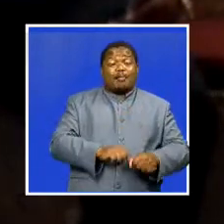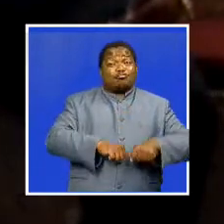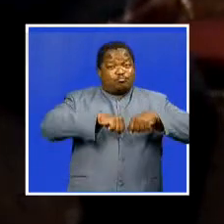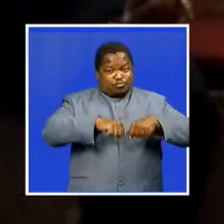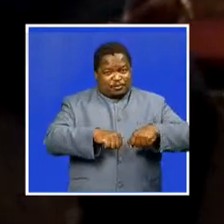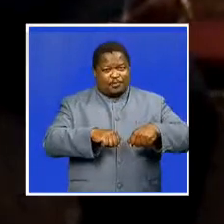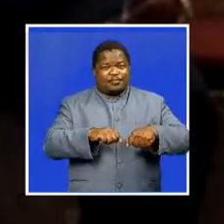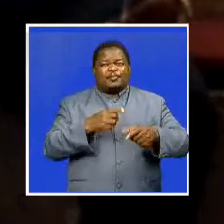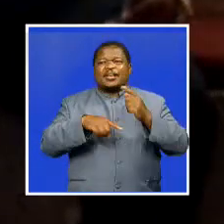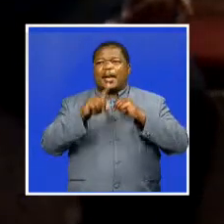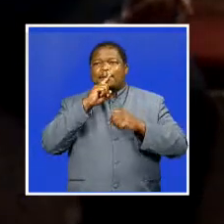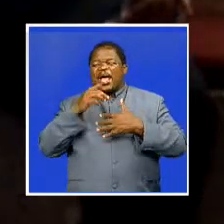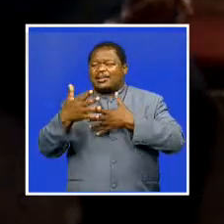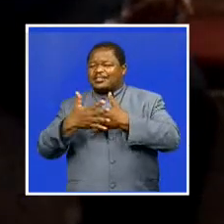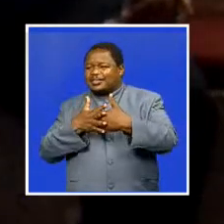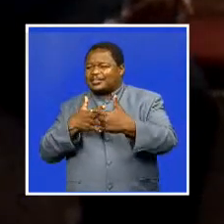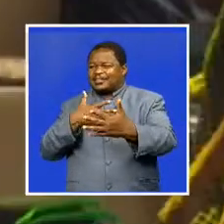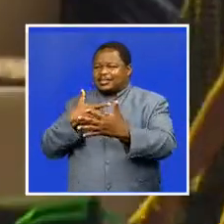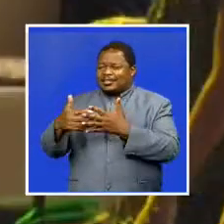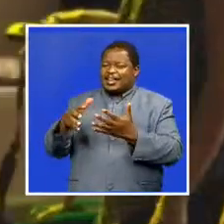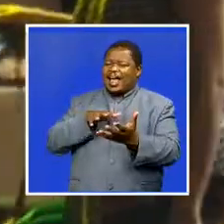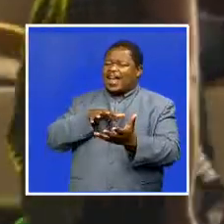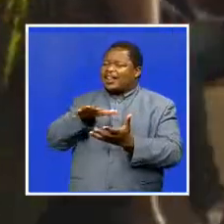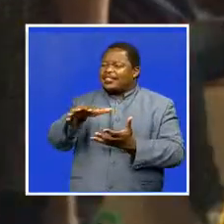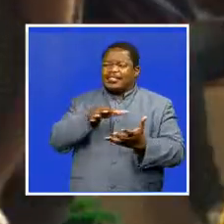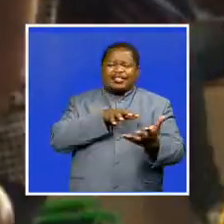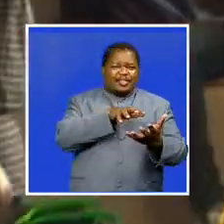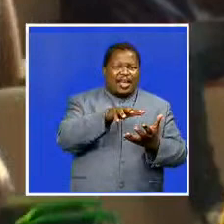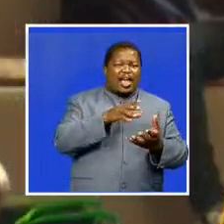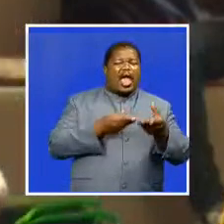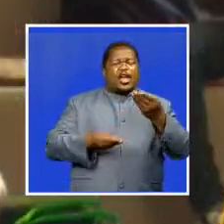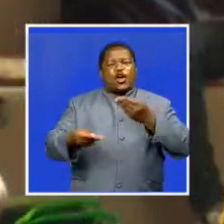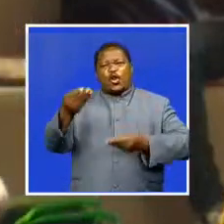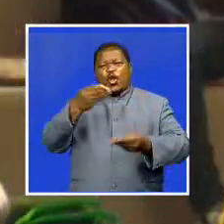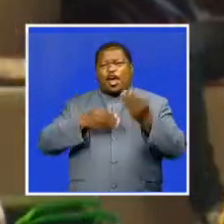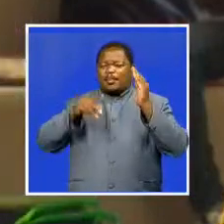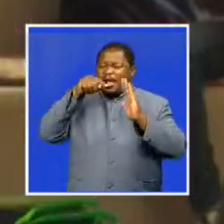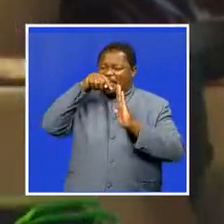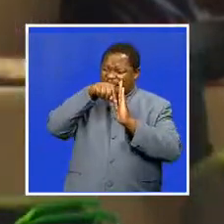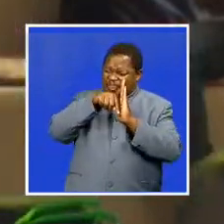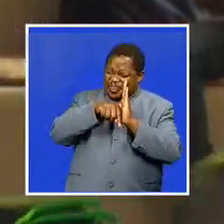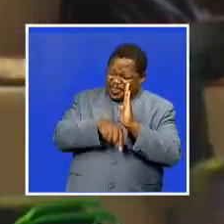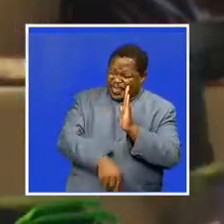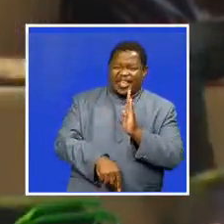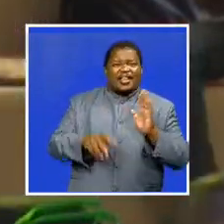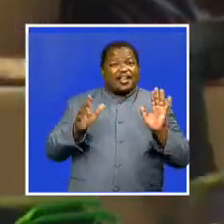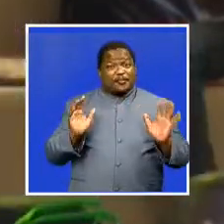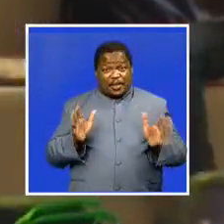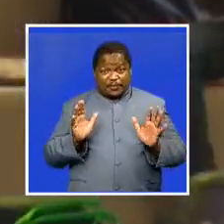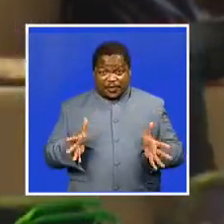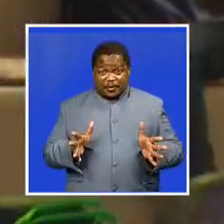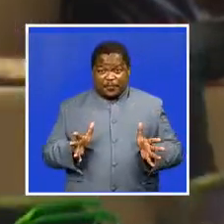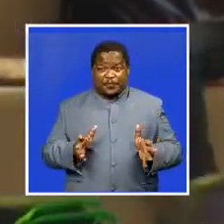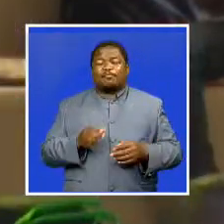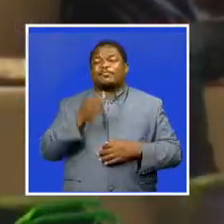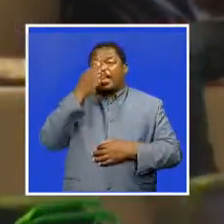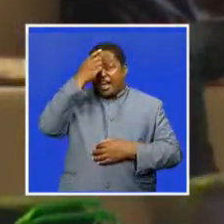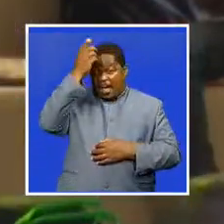sonke sathi bekunene semnotho singasiso lesikahle wase ke wakha luhlelo